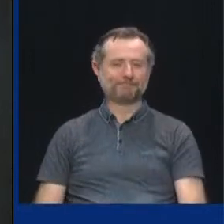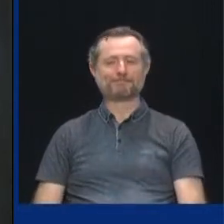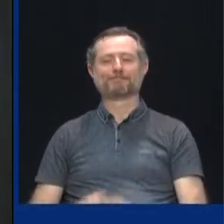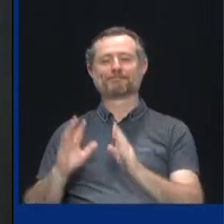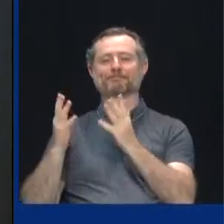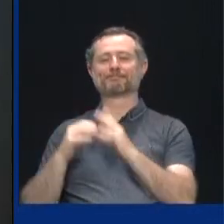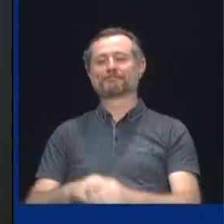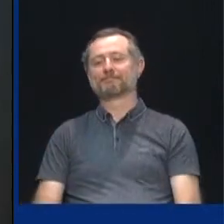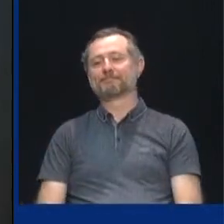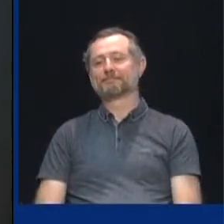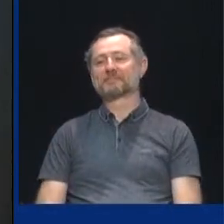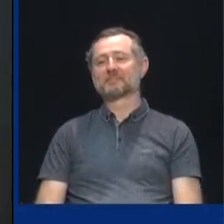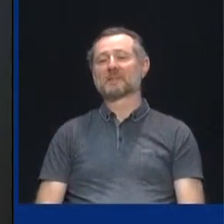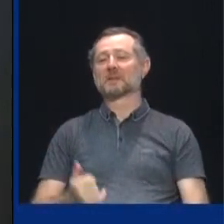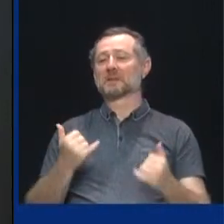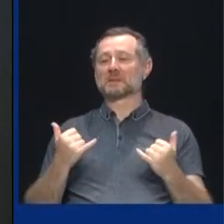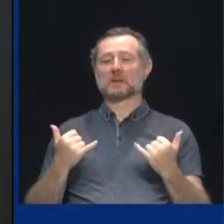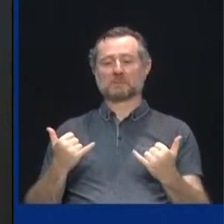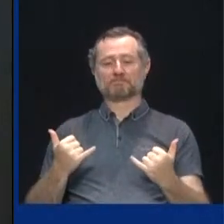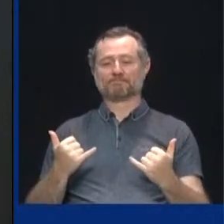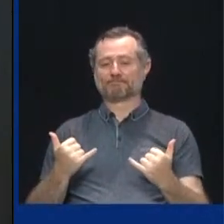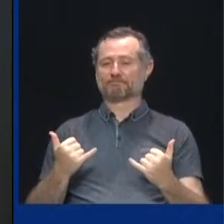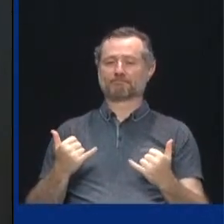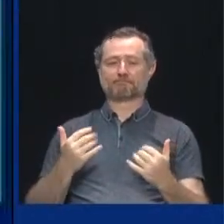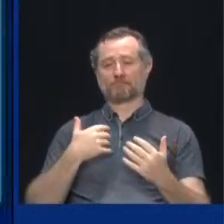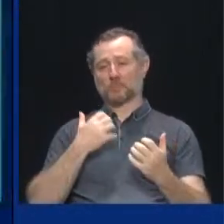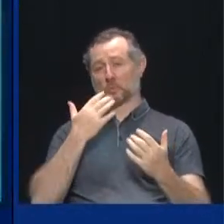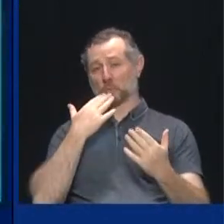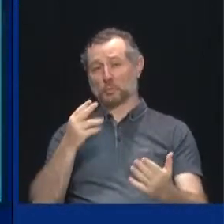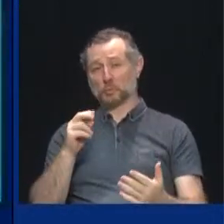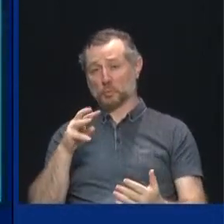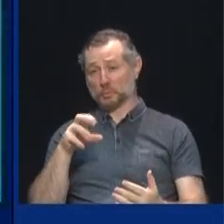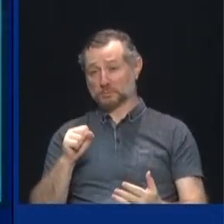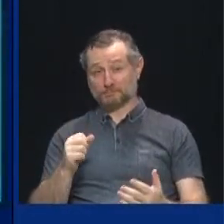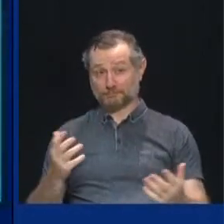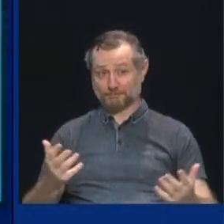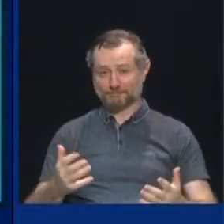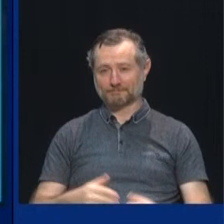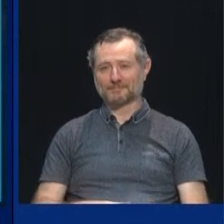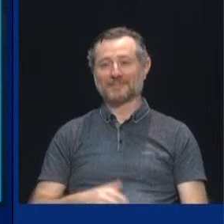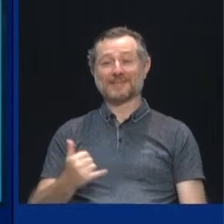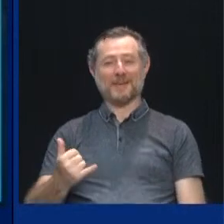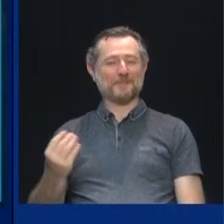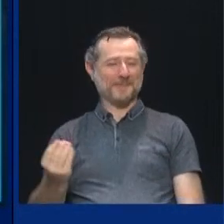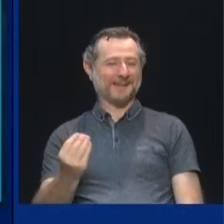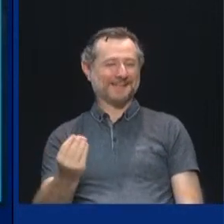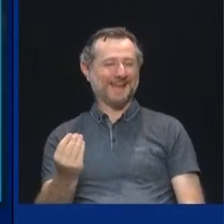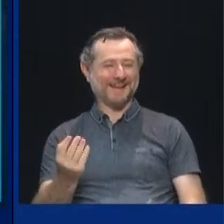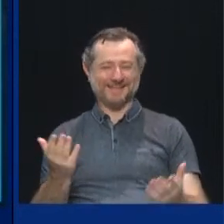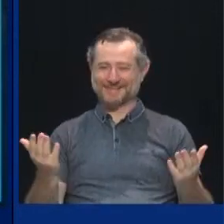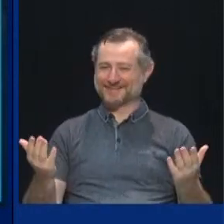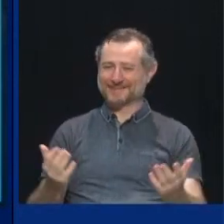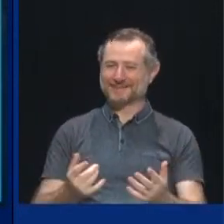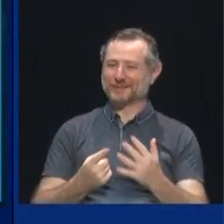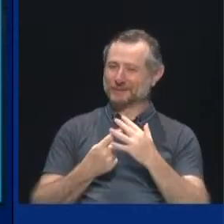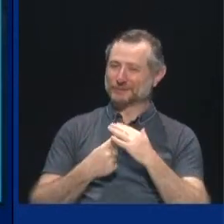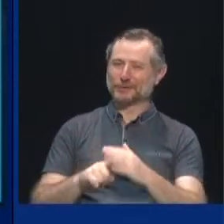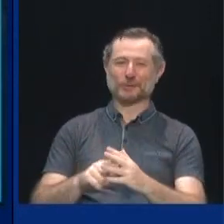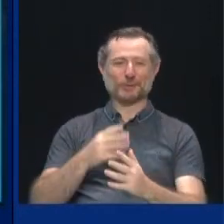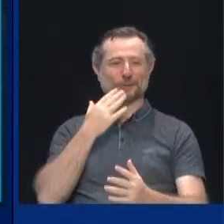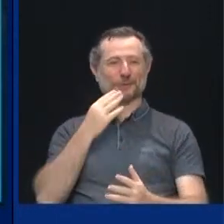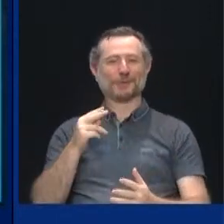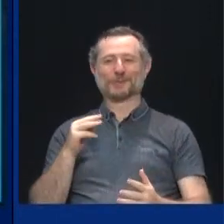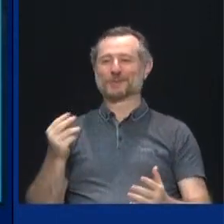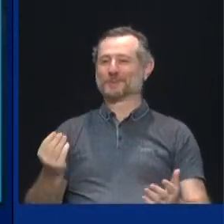Okay, let's talk about today and where we are. Let's start with the good news. It's Monday. We can start with the good news on a Monday. It was a nice